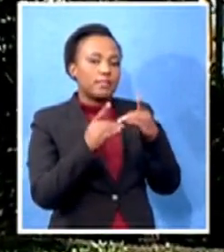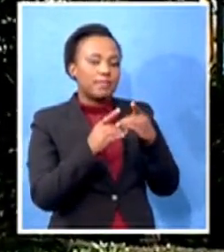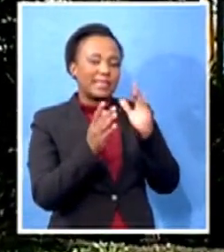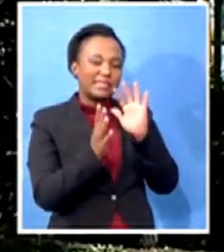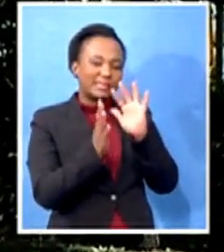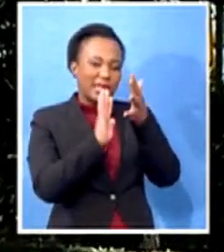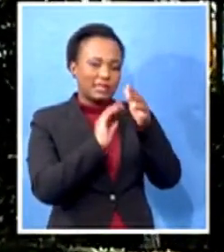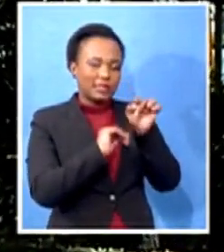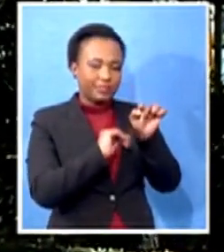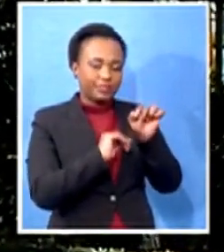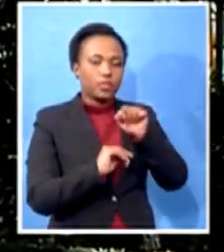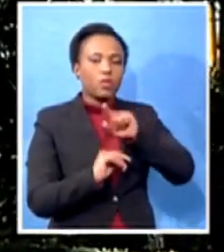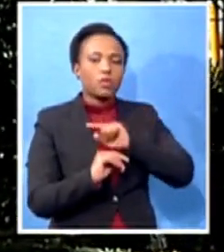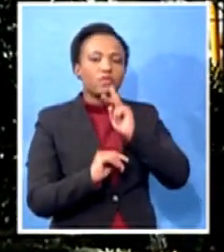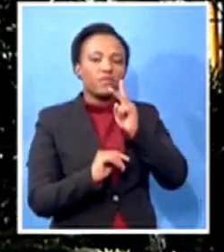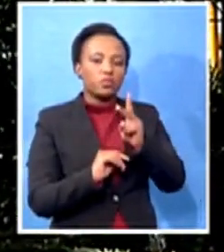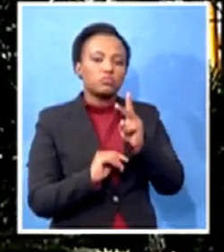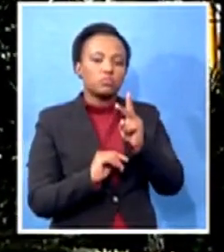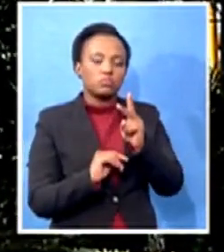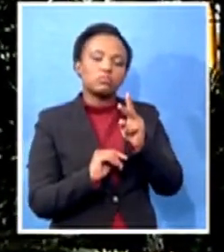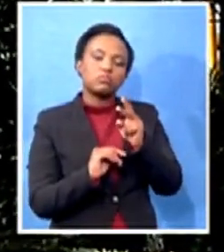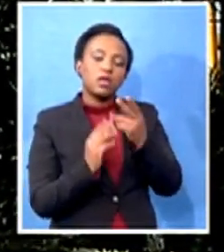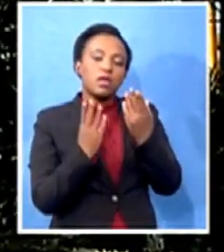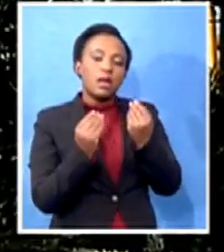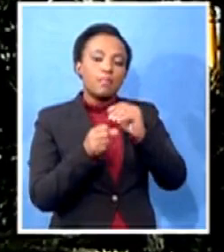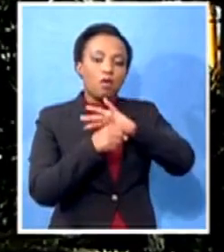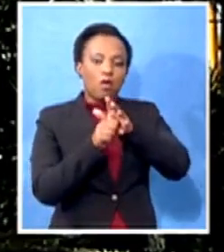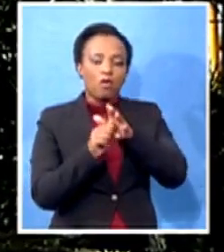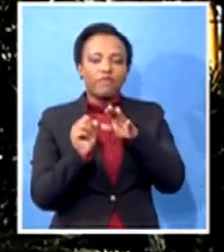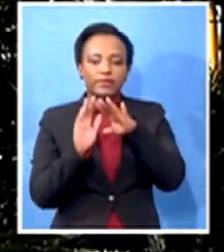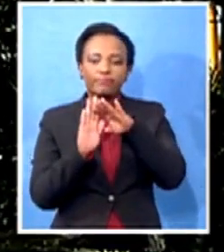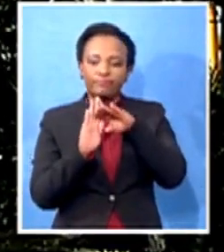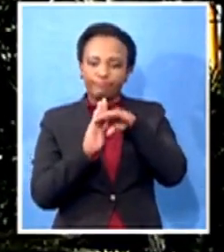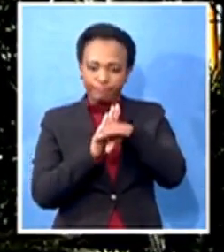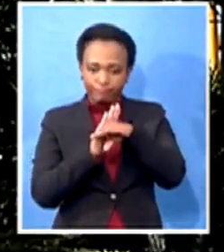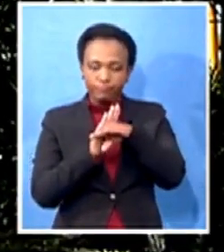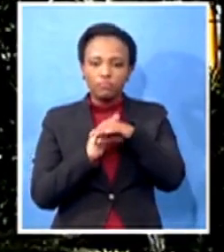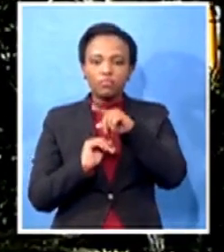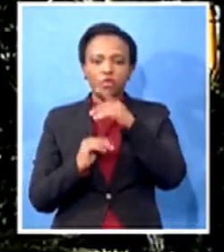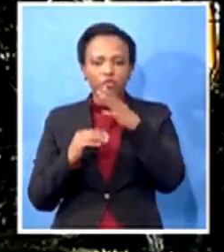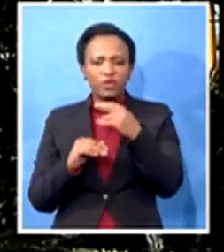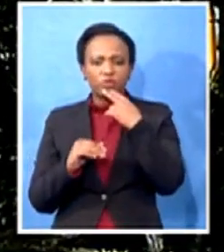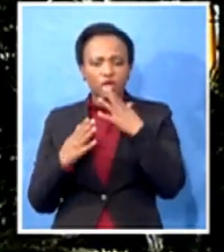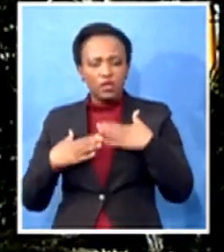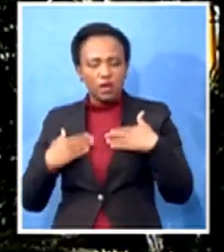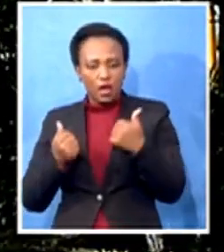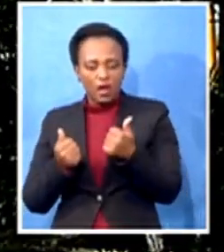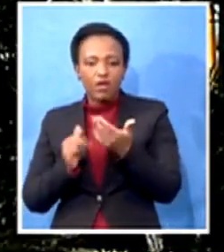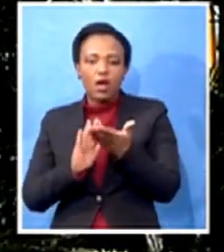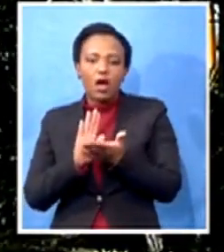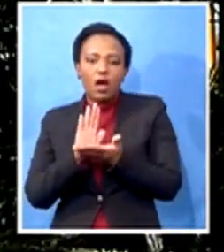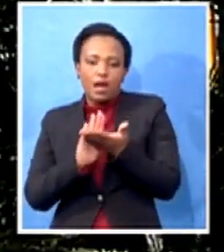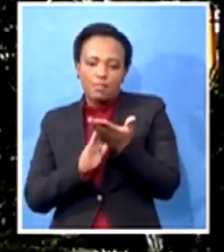number of infections, and obviously, like you're saying earlier on, Blenda, the recoveries have gone up. On the flip side, him and I were talking about it, and he was saying that because people